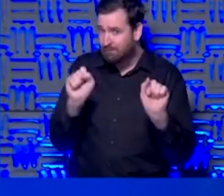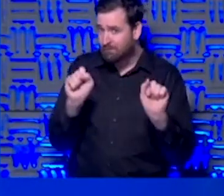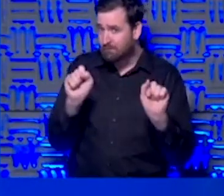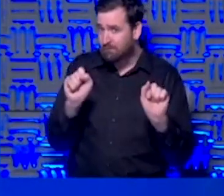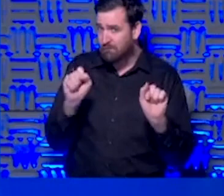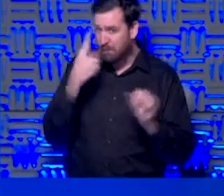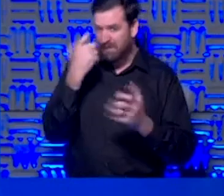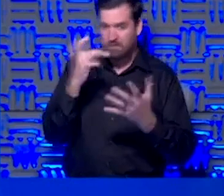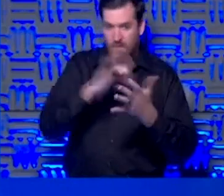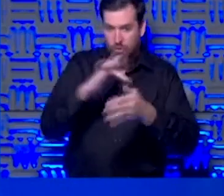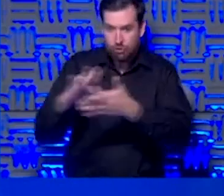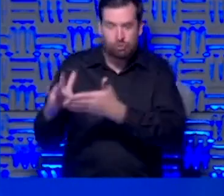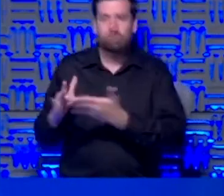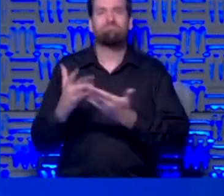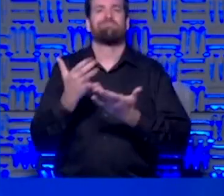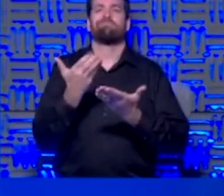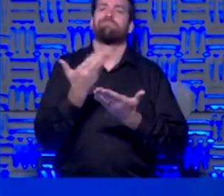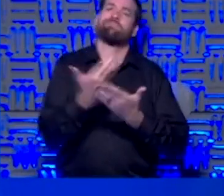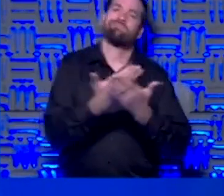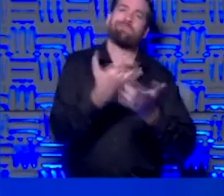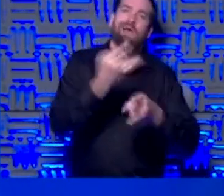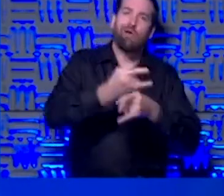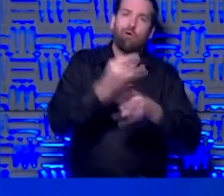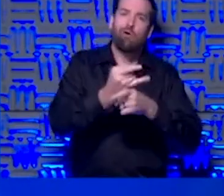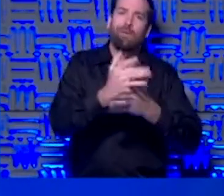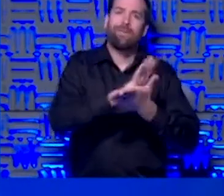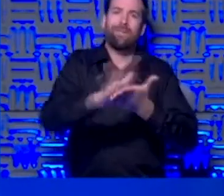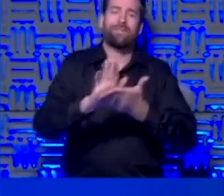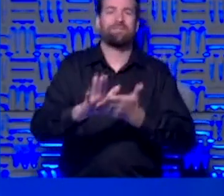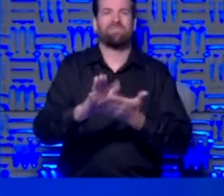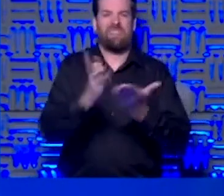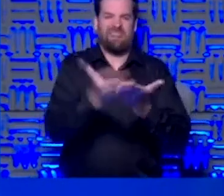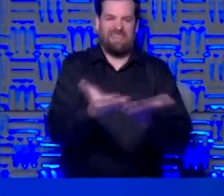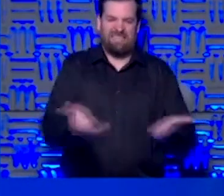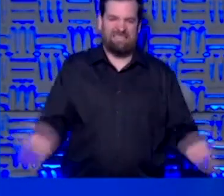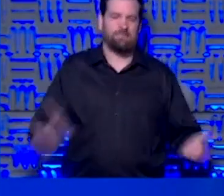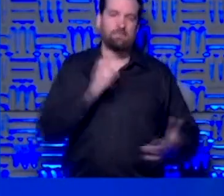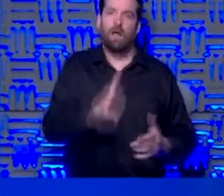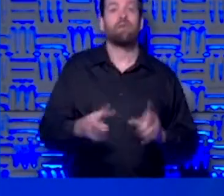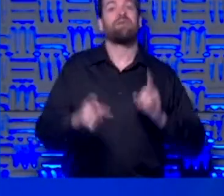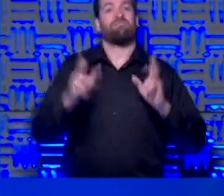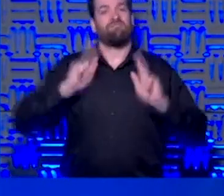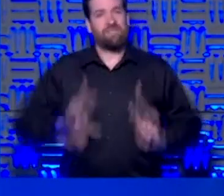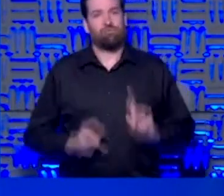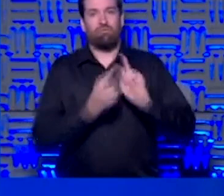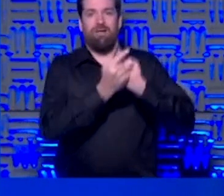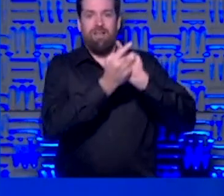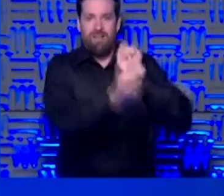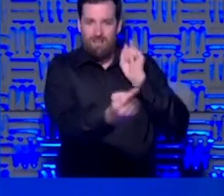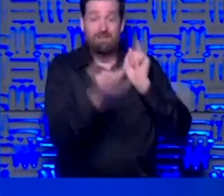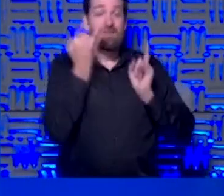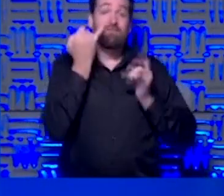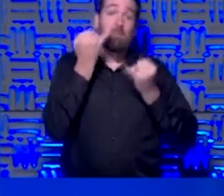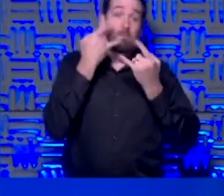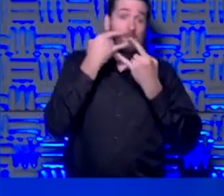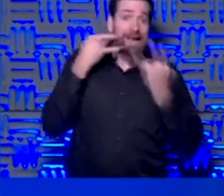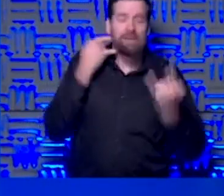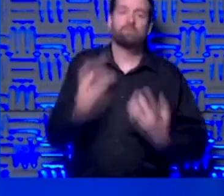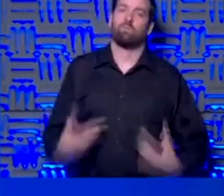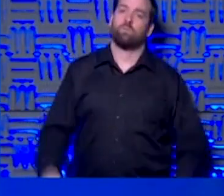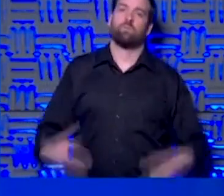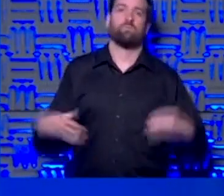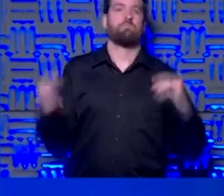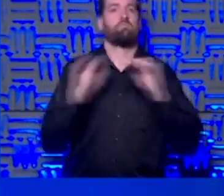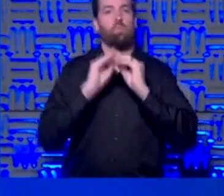that is, use a little alcohol sanitizer. Yeah. Surfaces are probably not the big deal. It's that physical distancing. Yes. If they have a mask on, that's a lot safer.